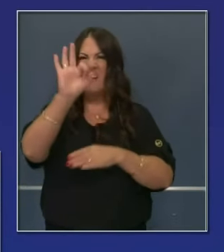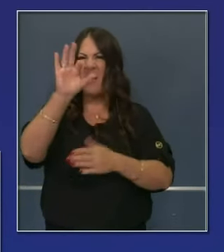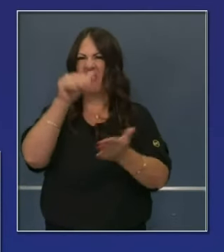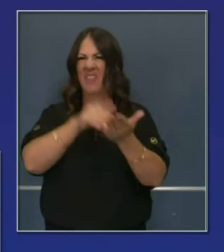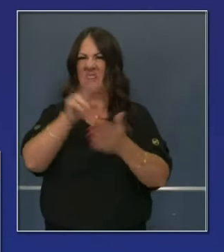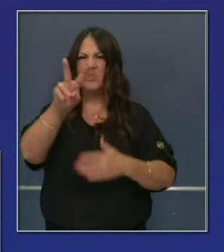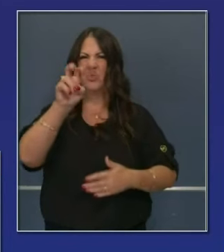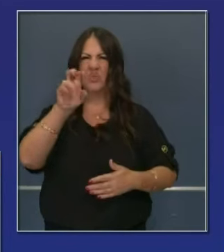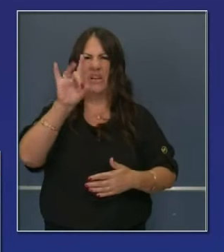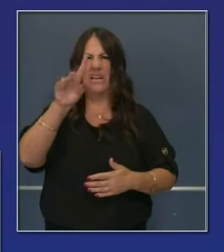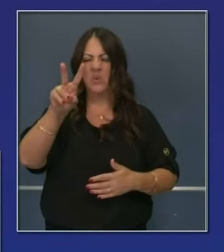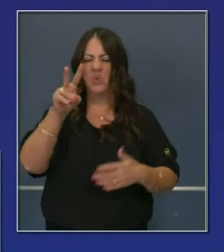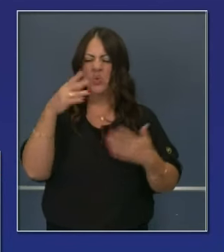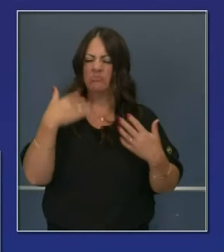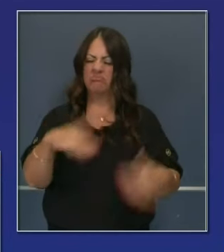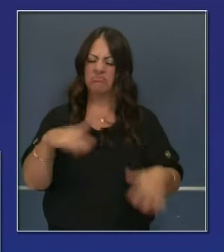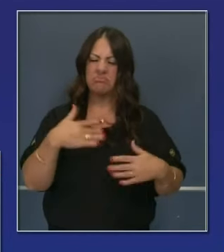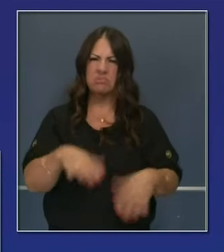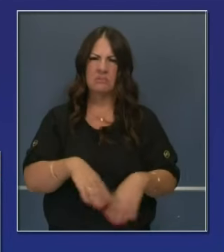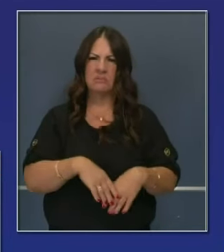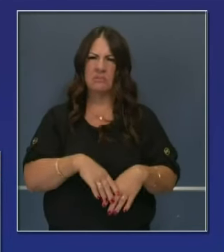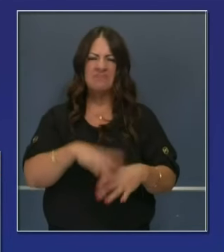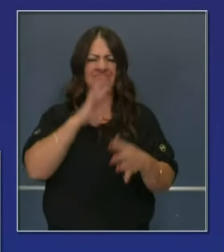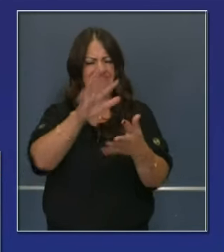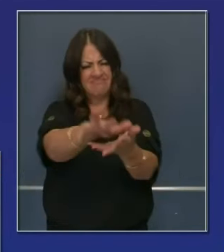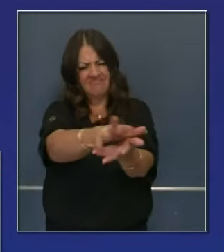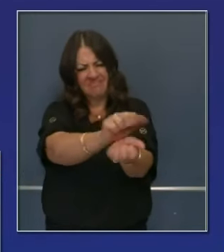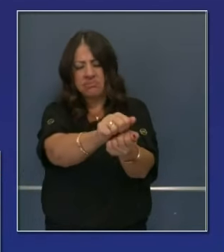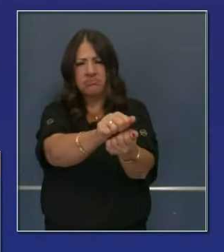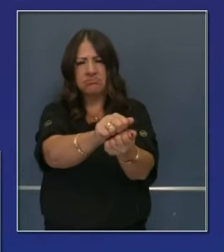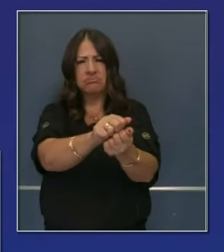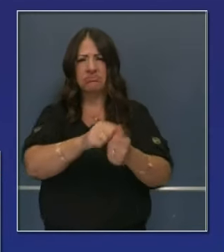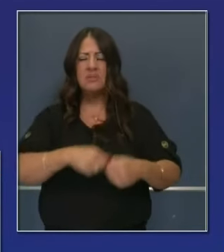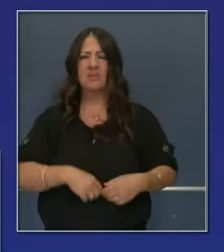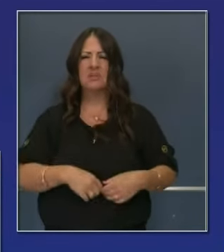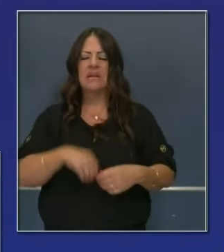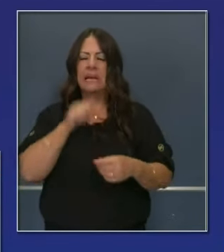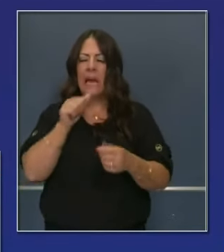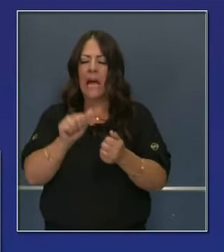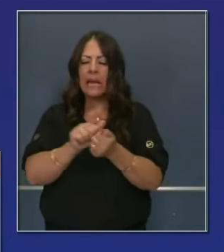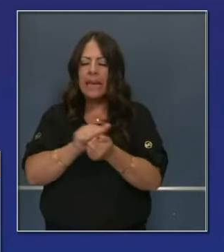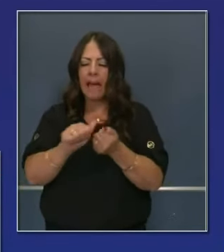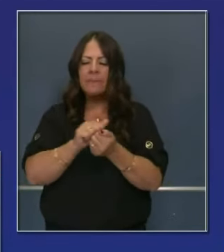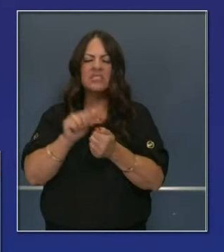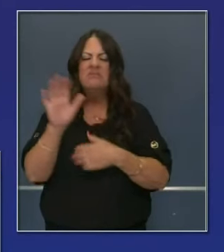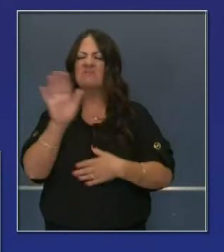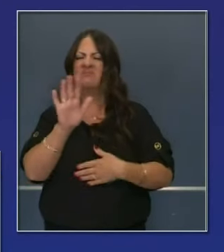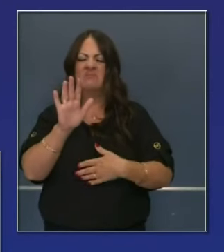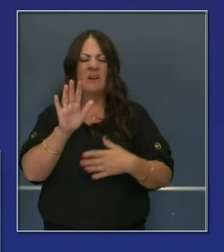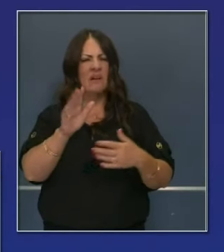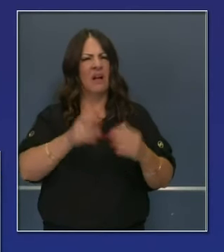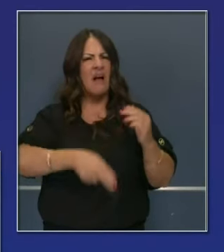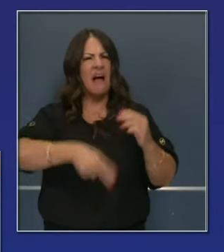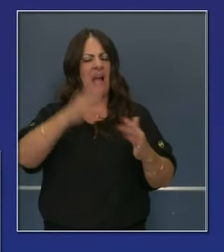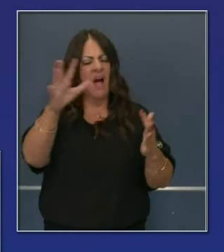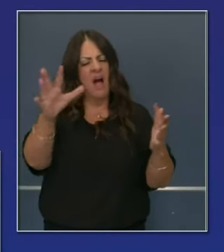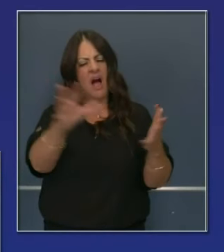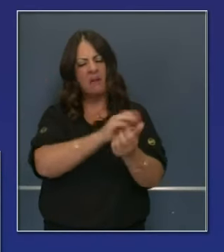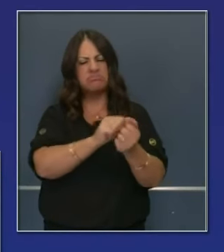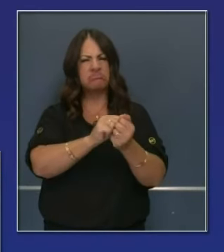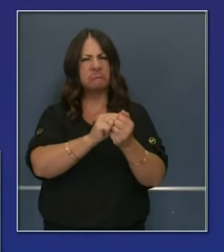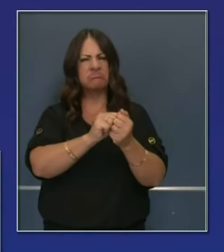destroyed. Those are destroyed, not damaged. The damage number is substantially higher. Just a reminder of